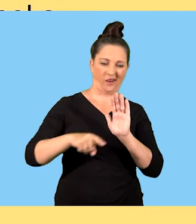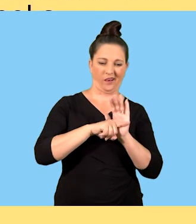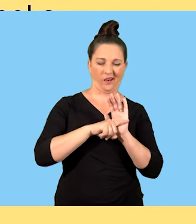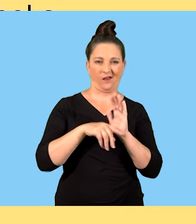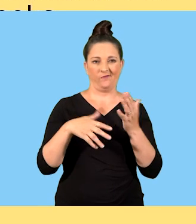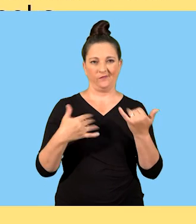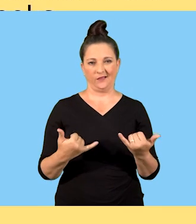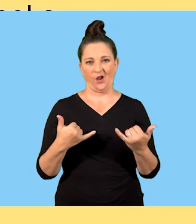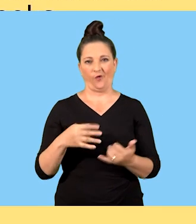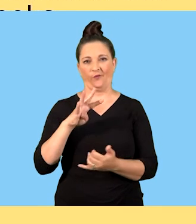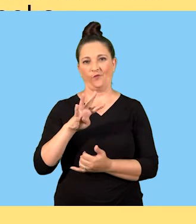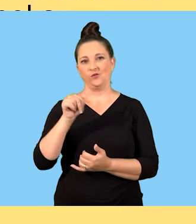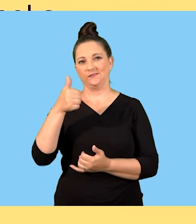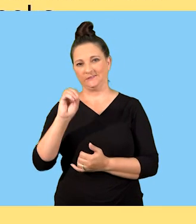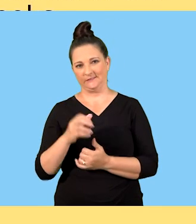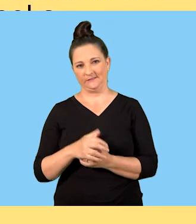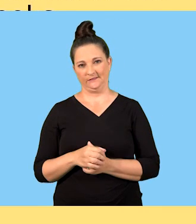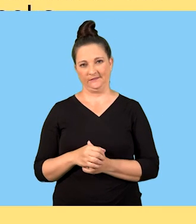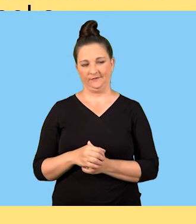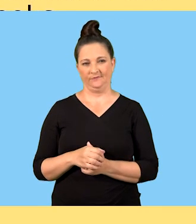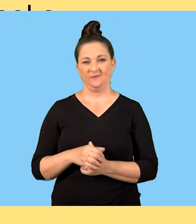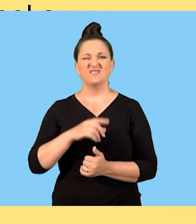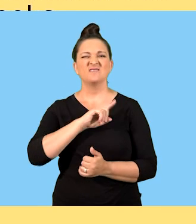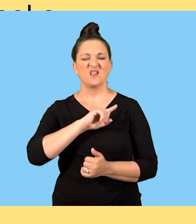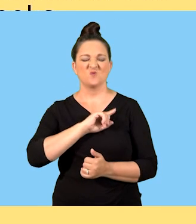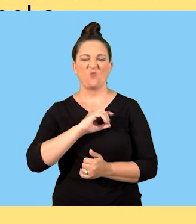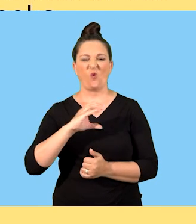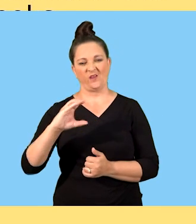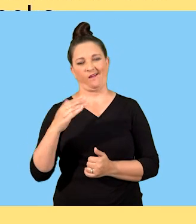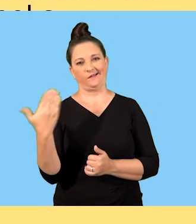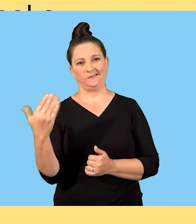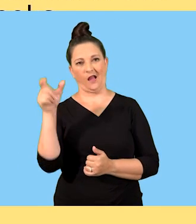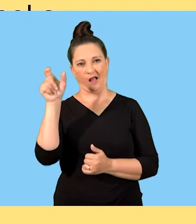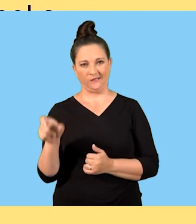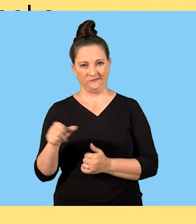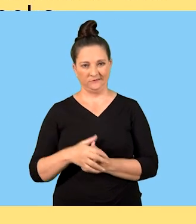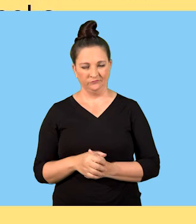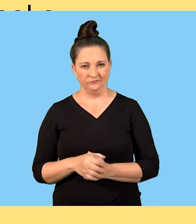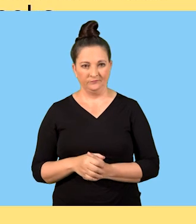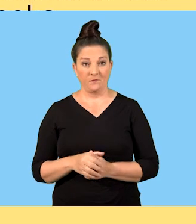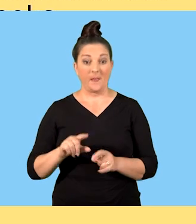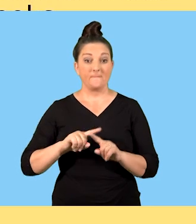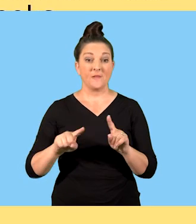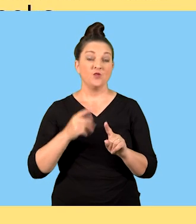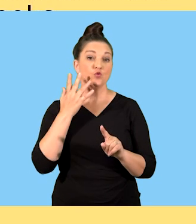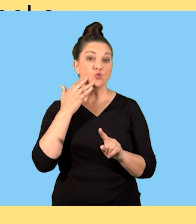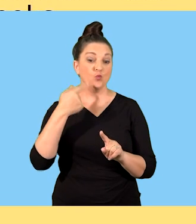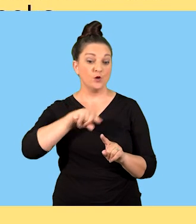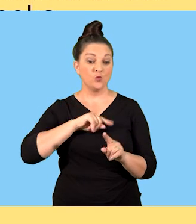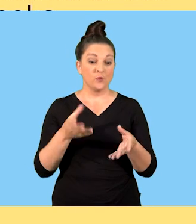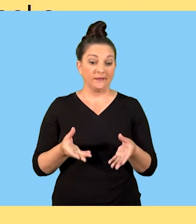of 48,460. Hence, you see it on the credit side. But when we receive